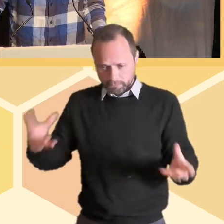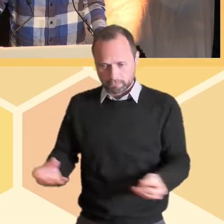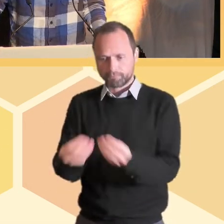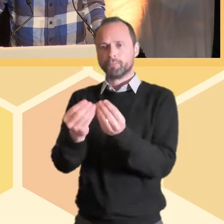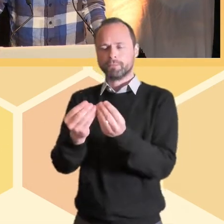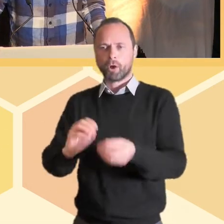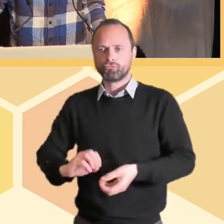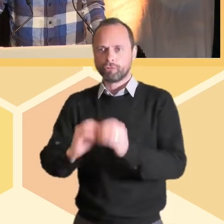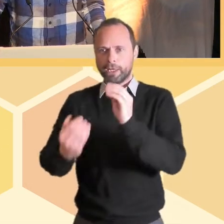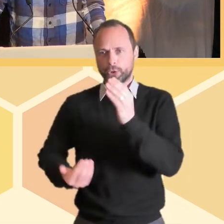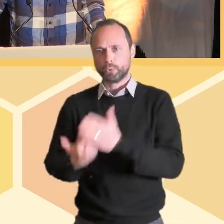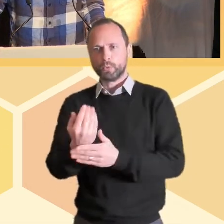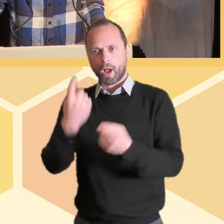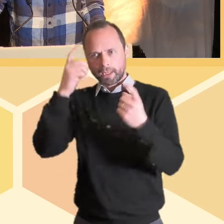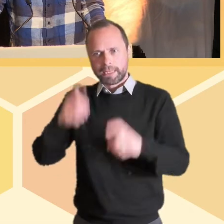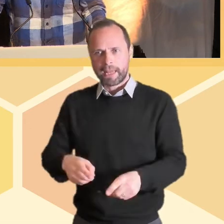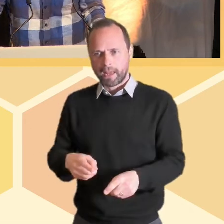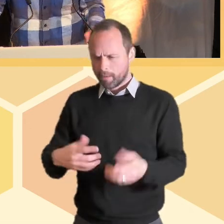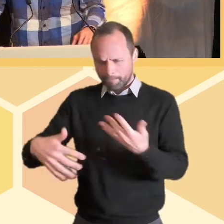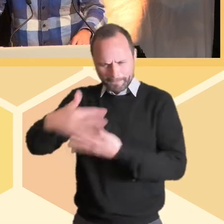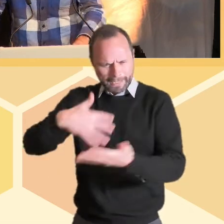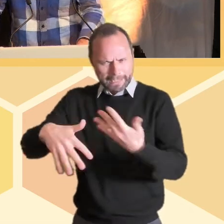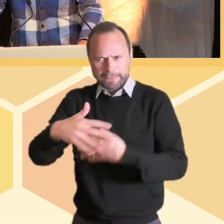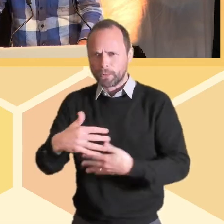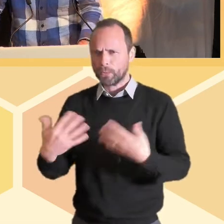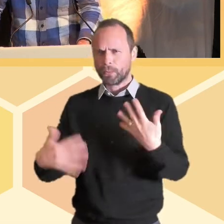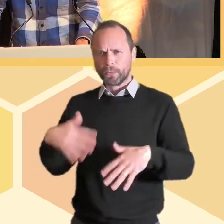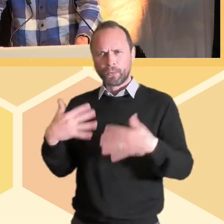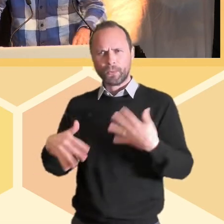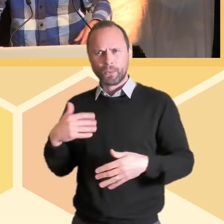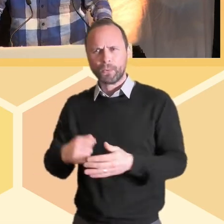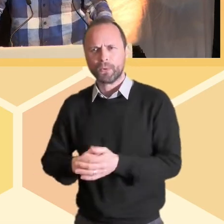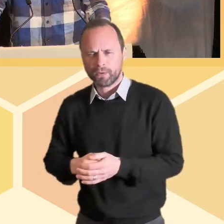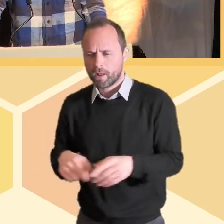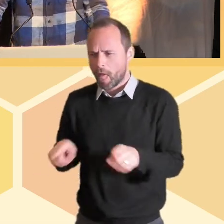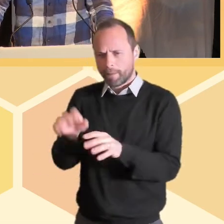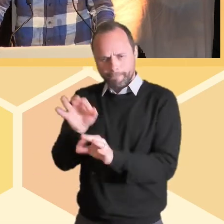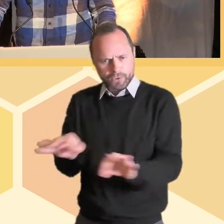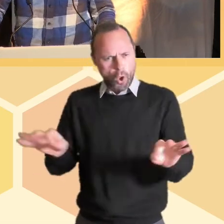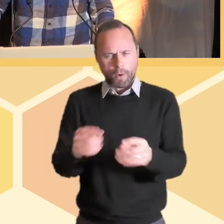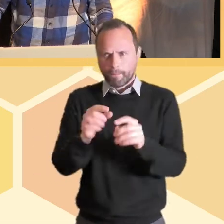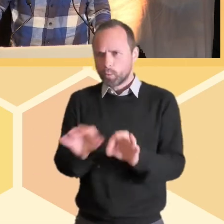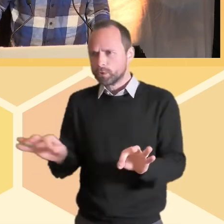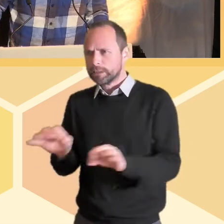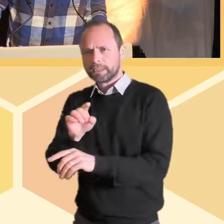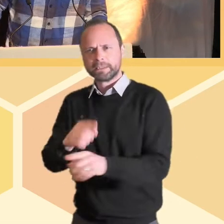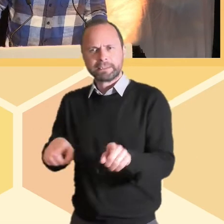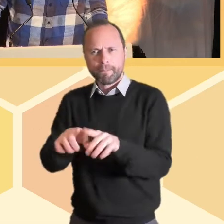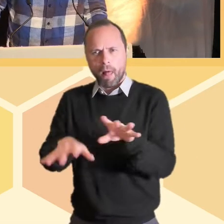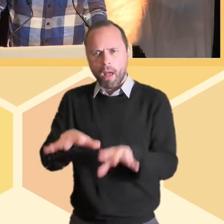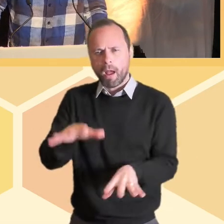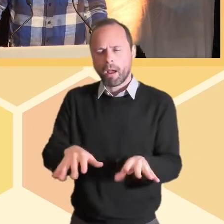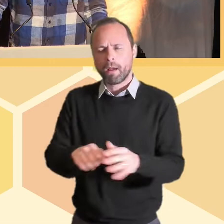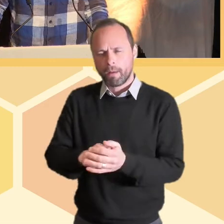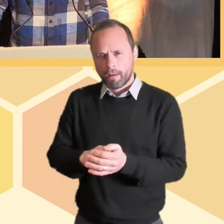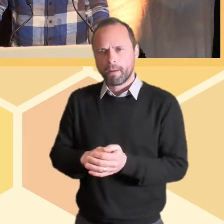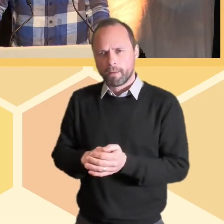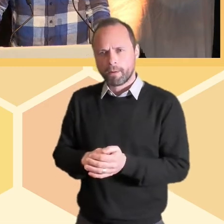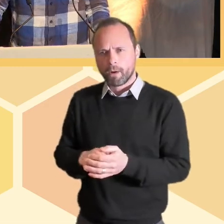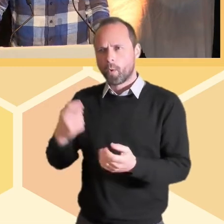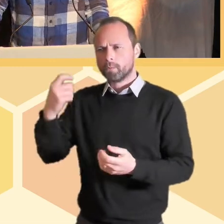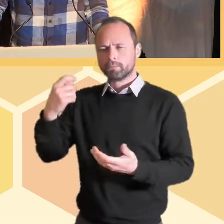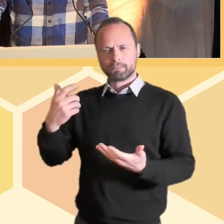truth. Who would come up with that combination of ideas that riffs off a single message or tune? It's about wonder